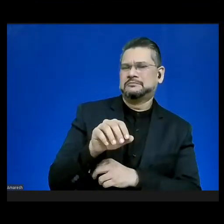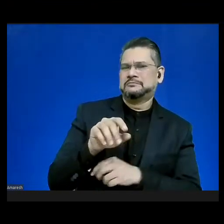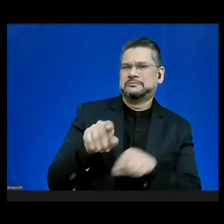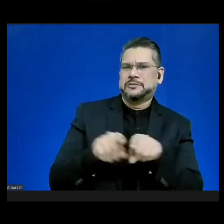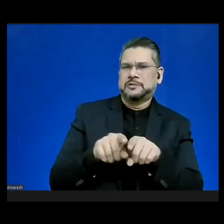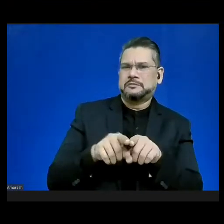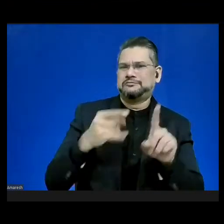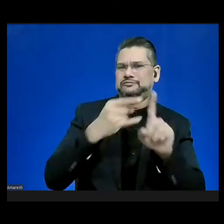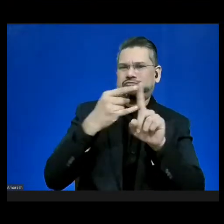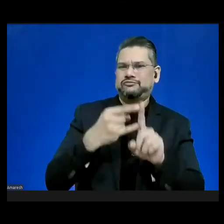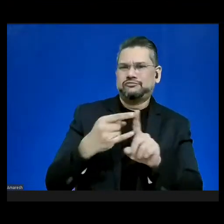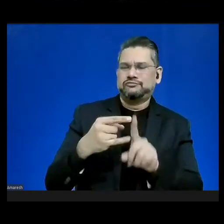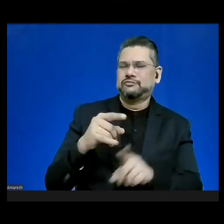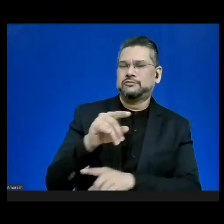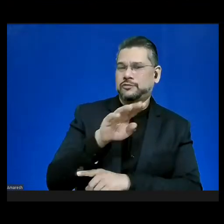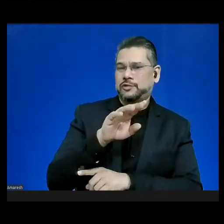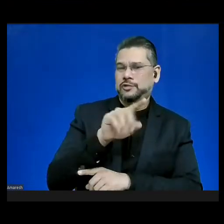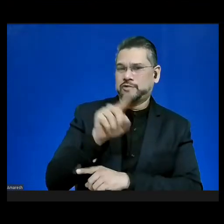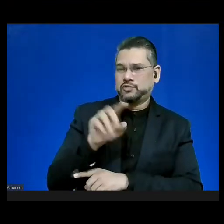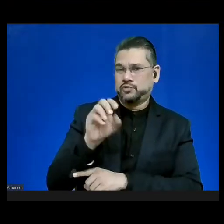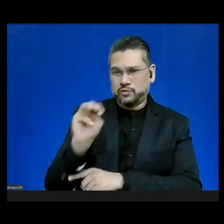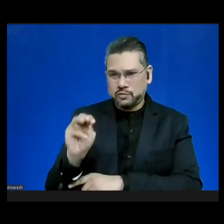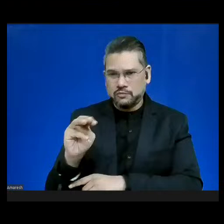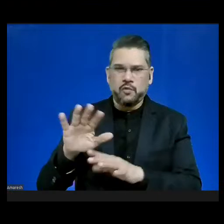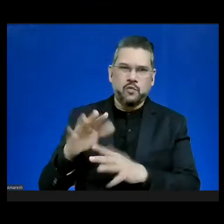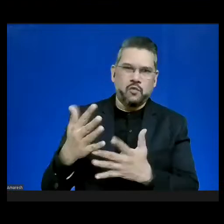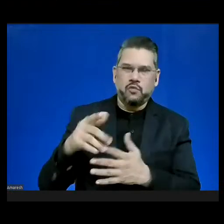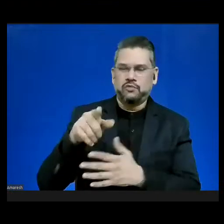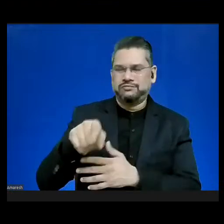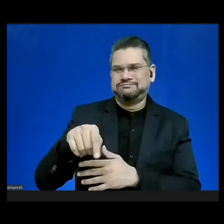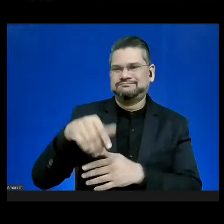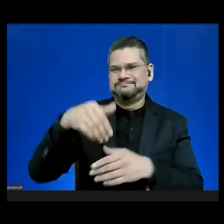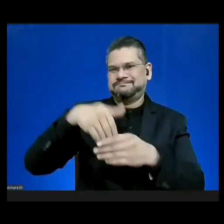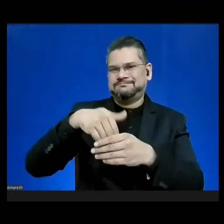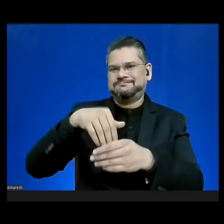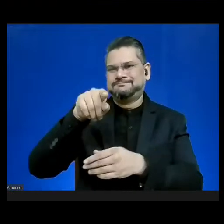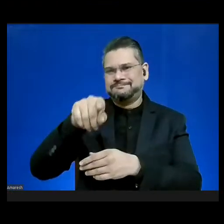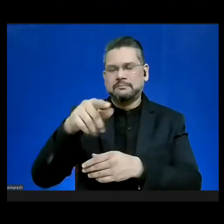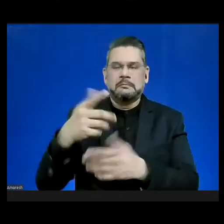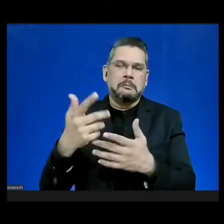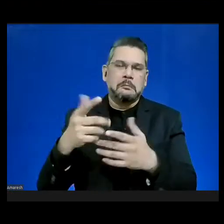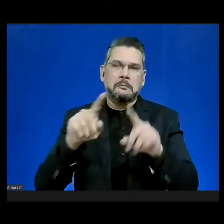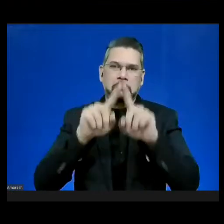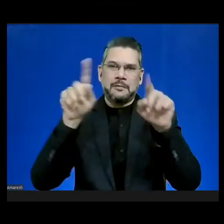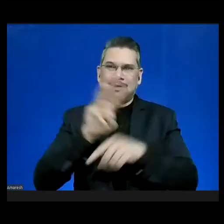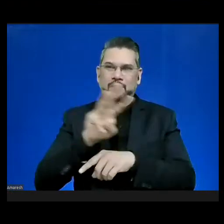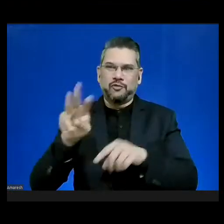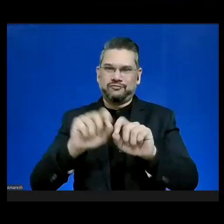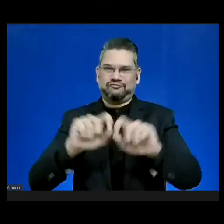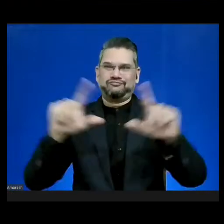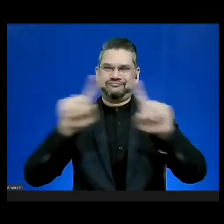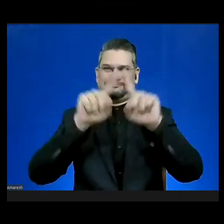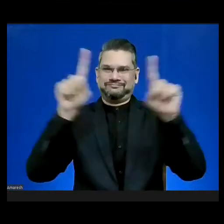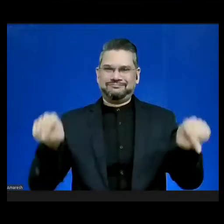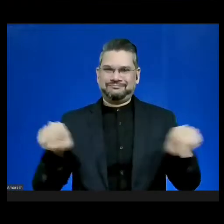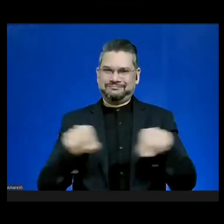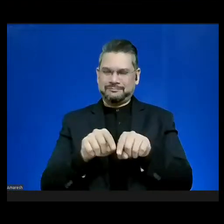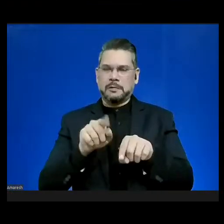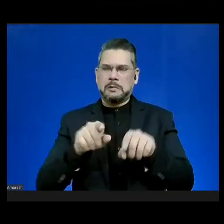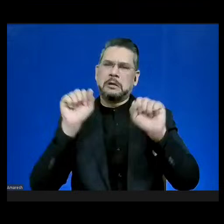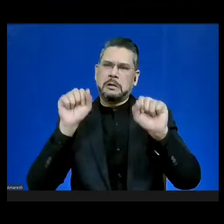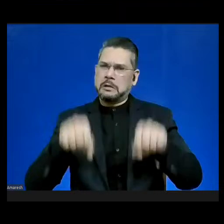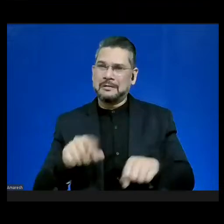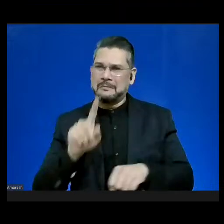a zoom on a browser, the structure of the content of the website gets distorted. So that is